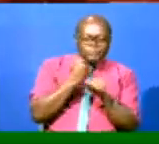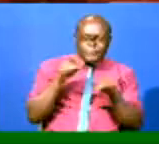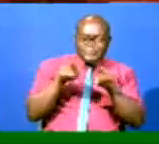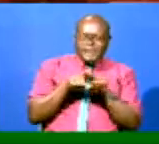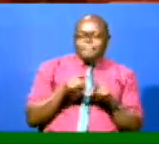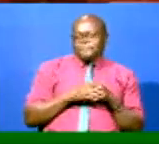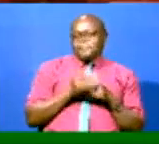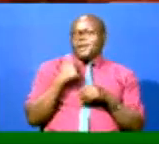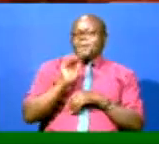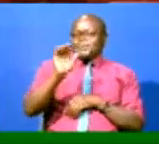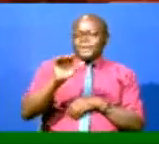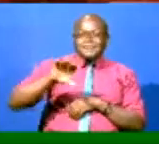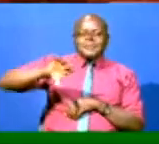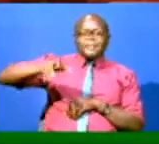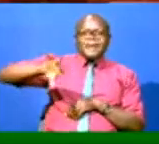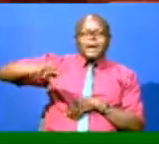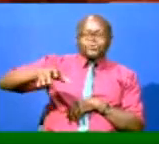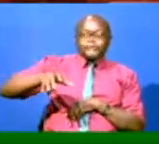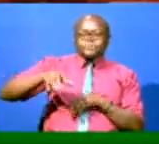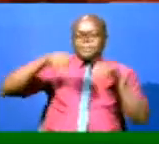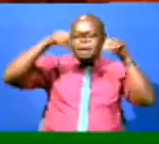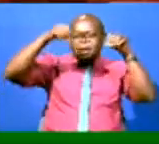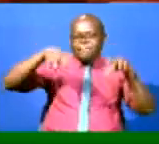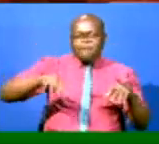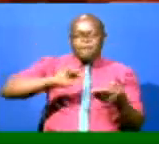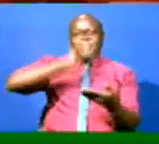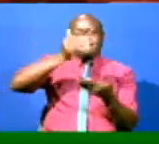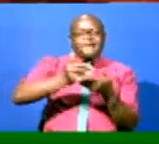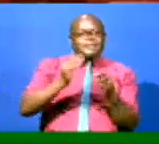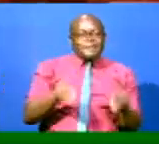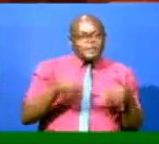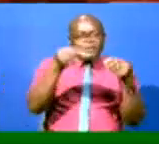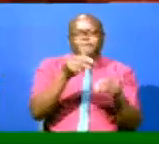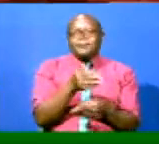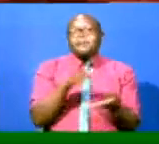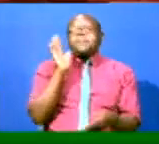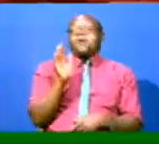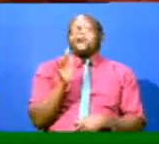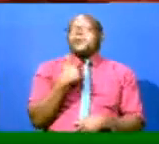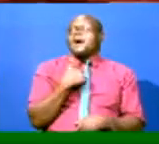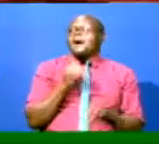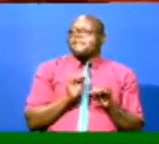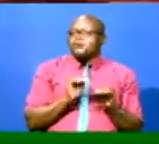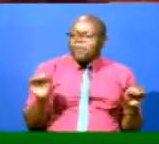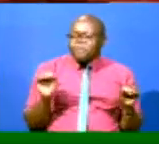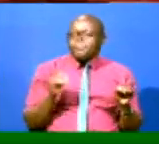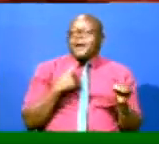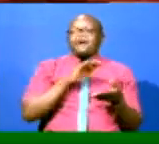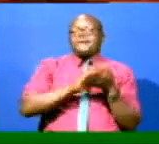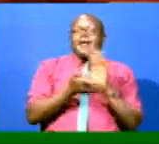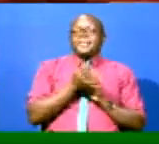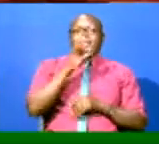want to urge the counties to devolve the funds that we give them further. There is nothing they are gaining